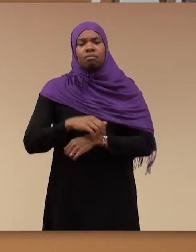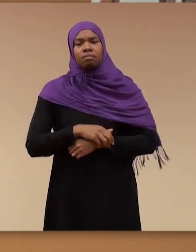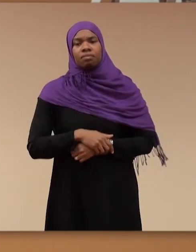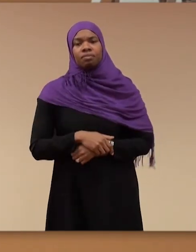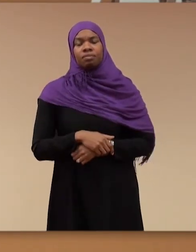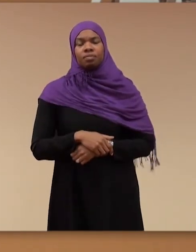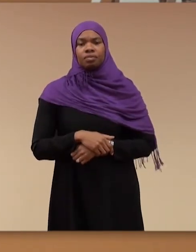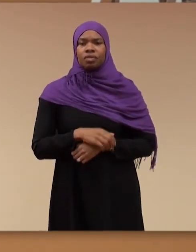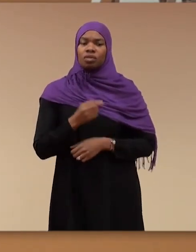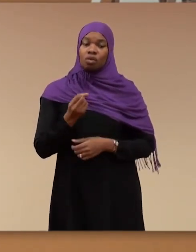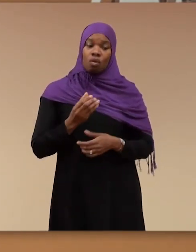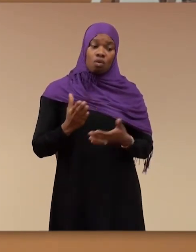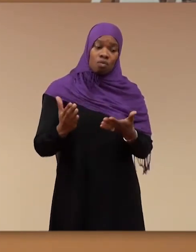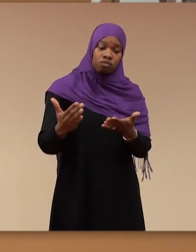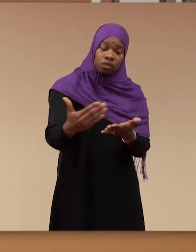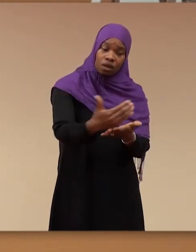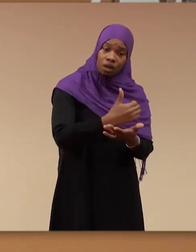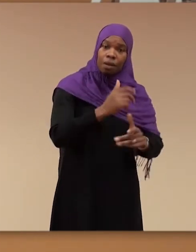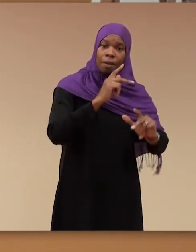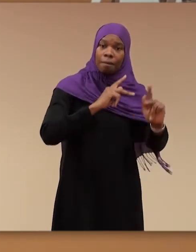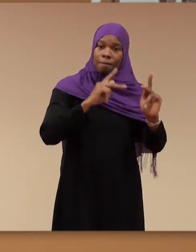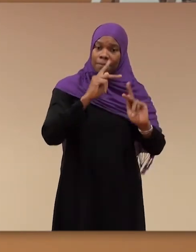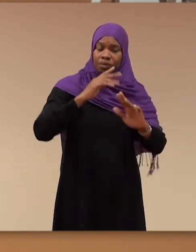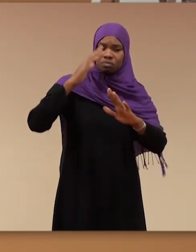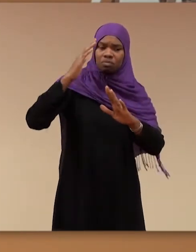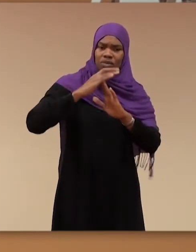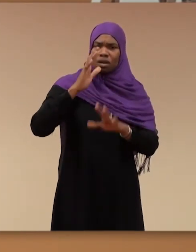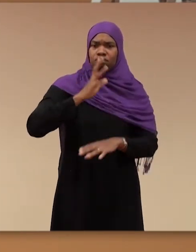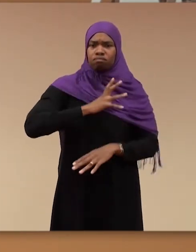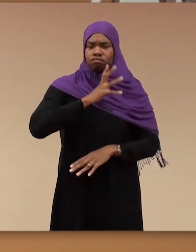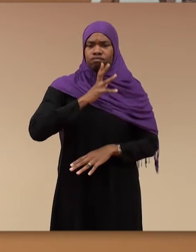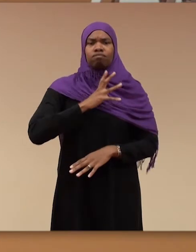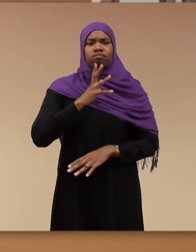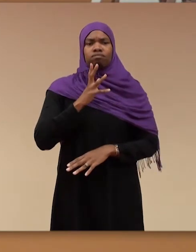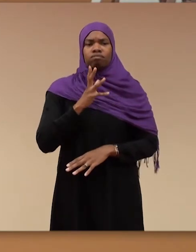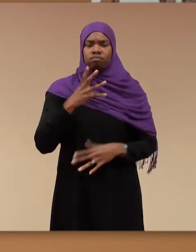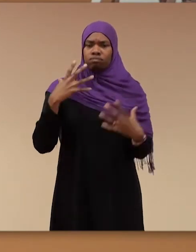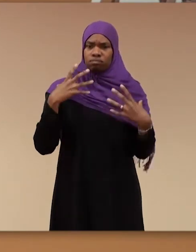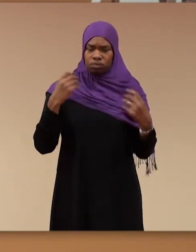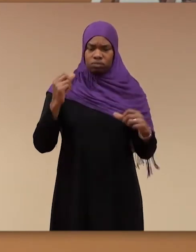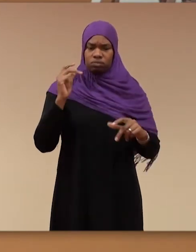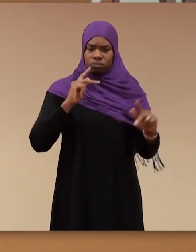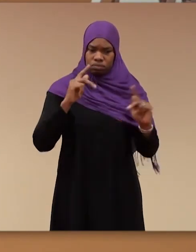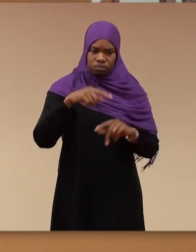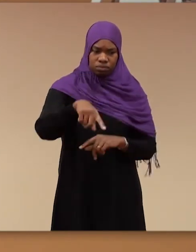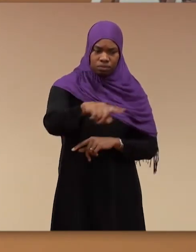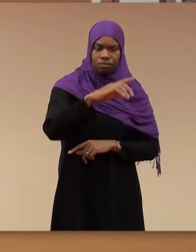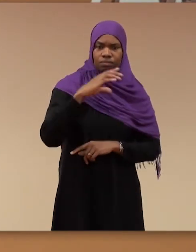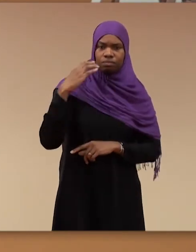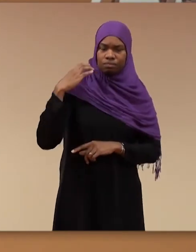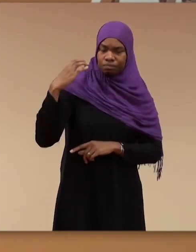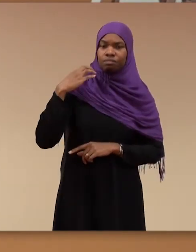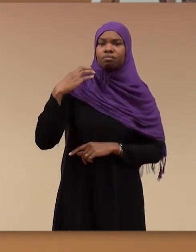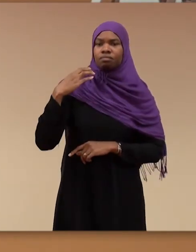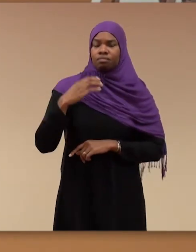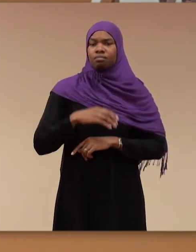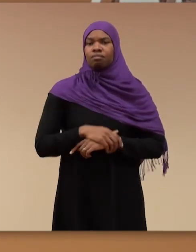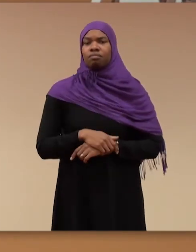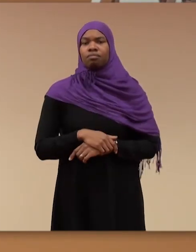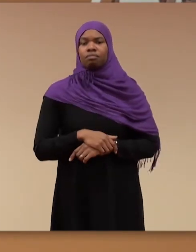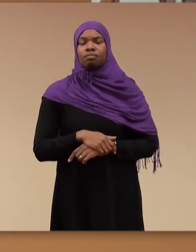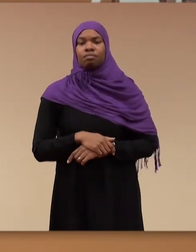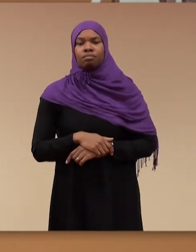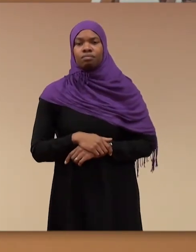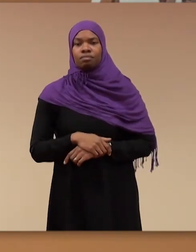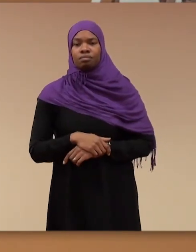Banu Muttalib, Asad ibn Abdi Uzza, and Zahra ibn Kilab, and Taym ibn Murra. This is Hilf al-Mutayyabin. Those are the